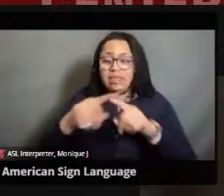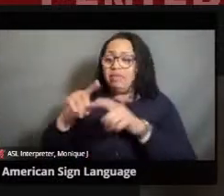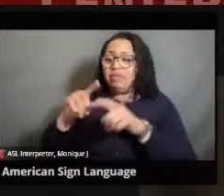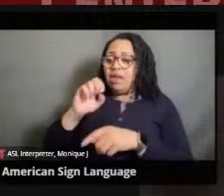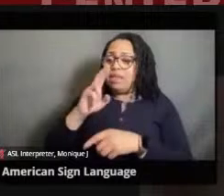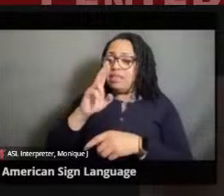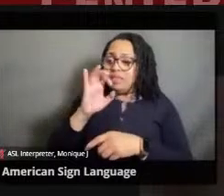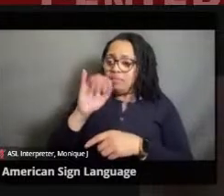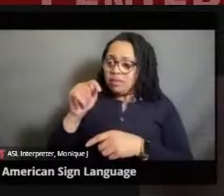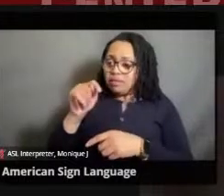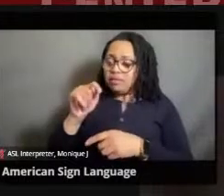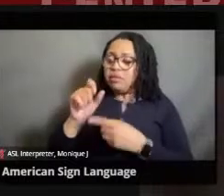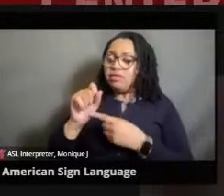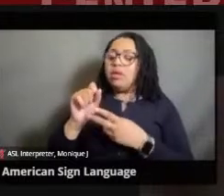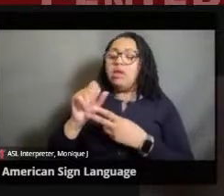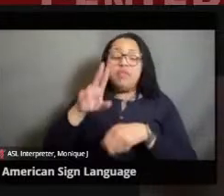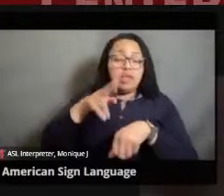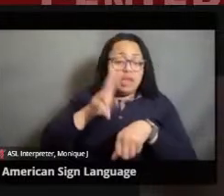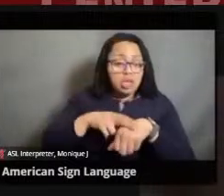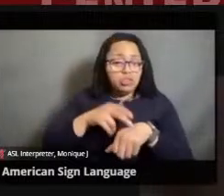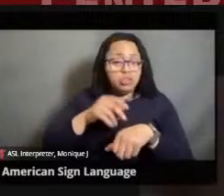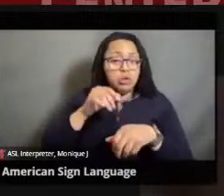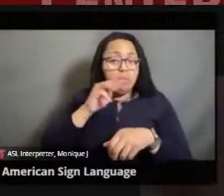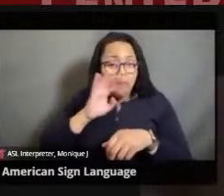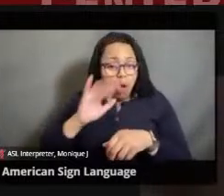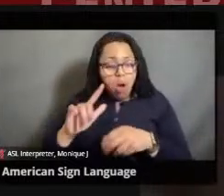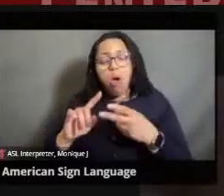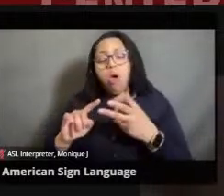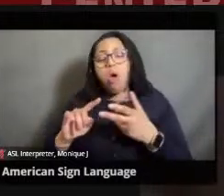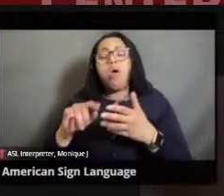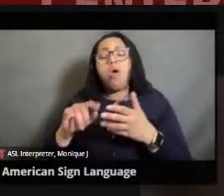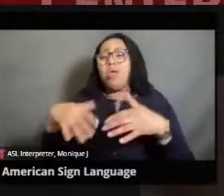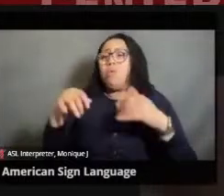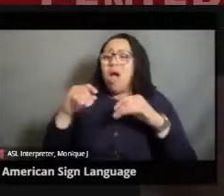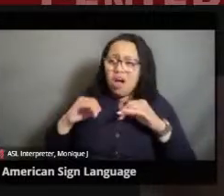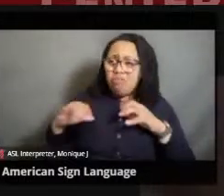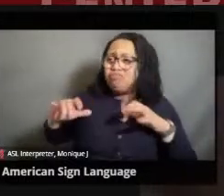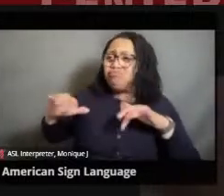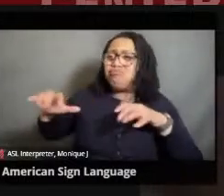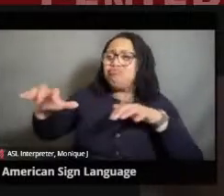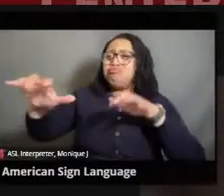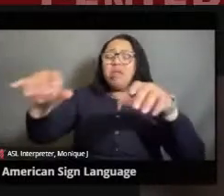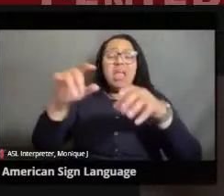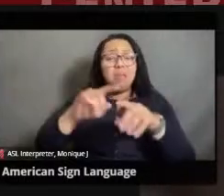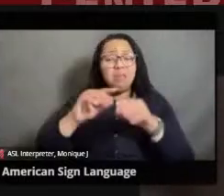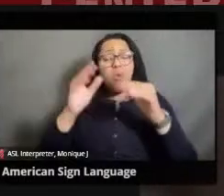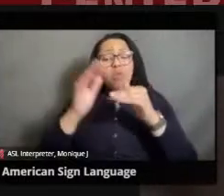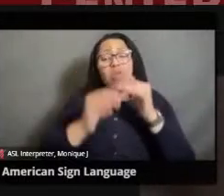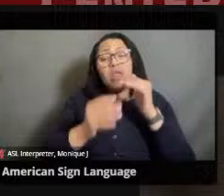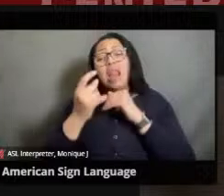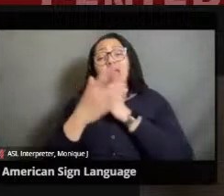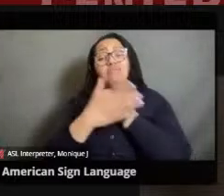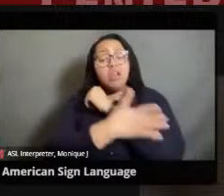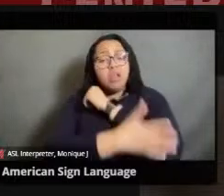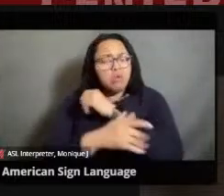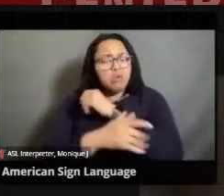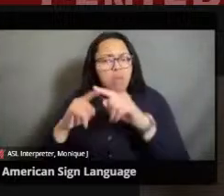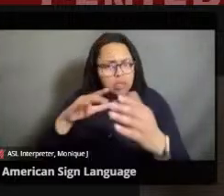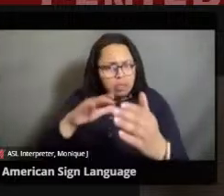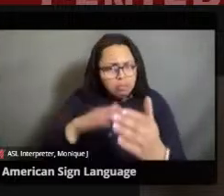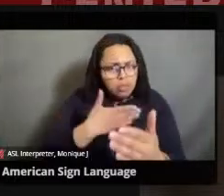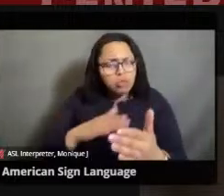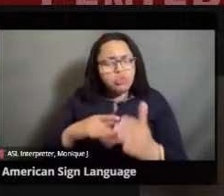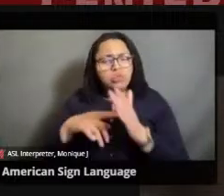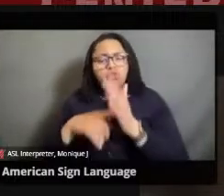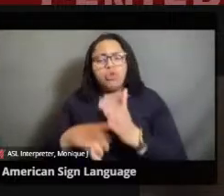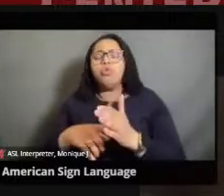the world, spanning over 11 countries. Bi Soleil's musical aesthetic delivers a message reflecting not only